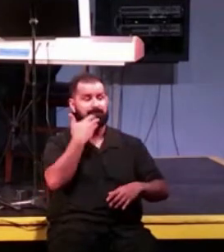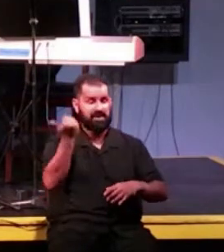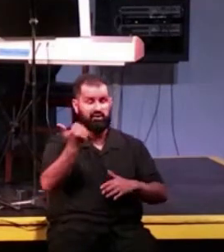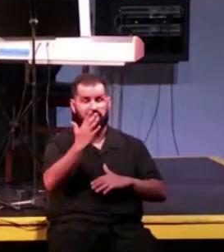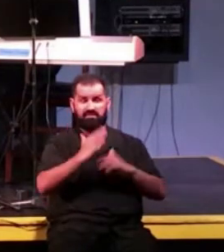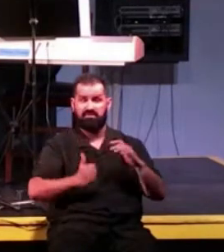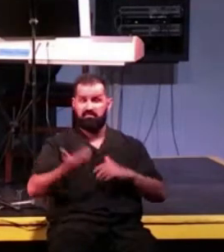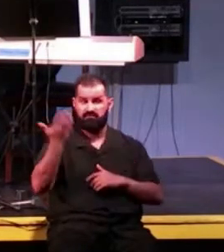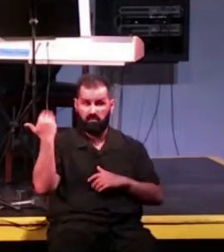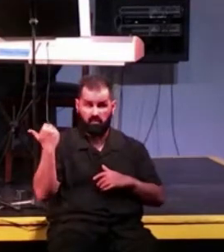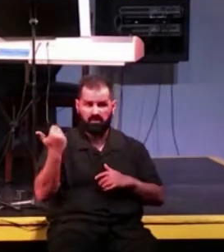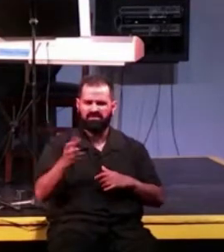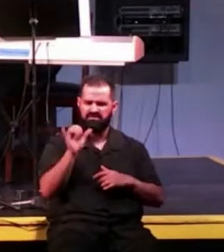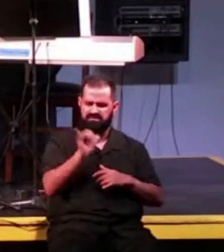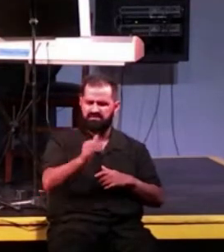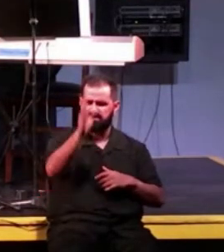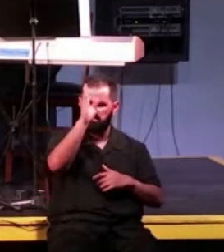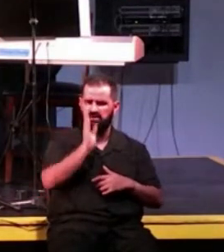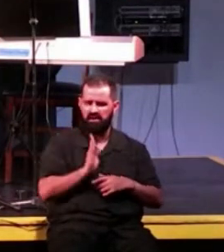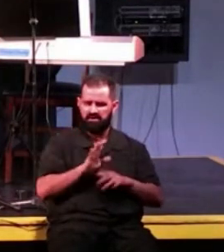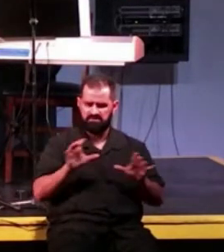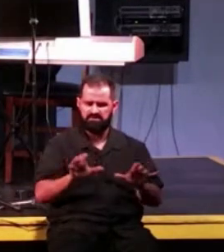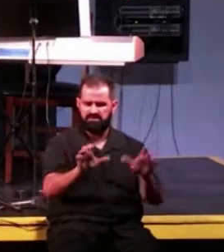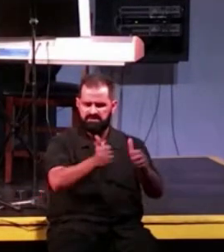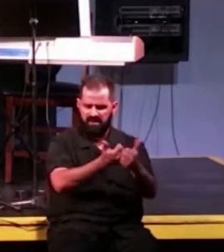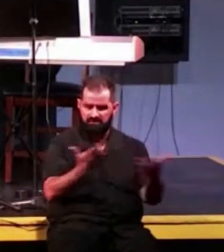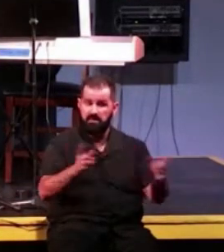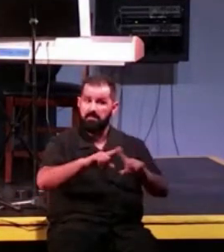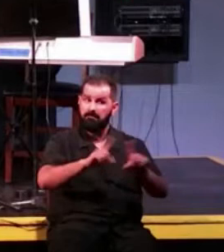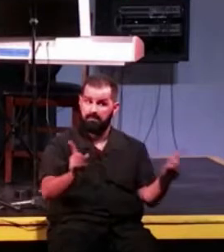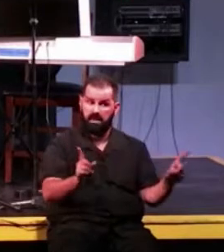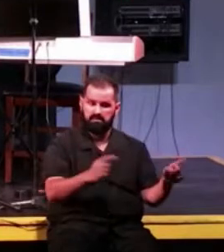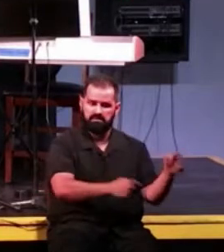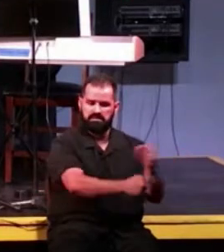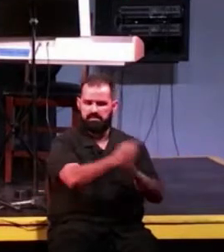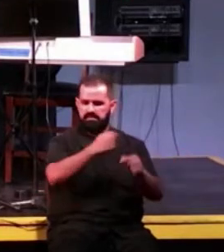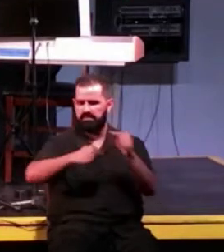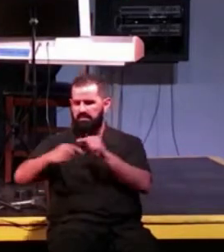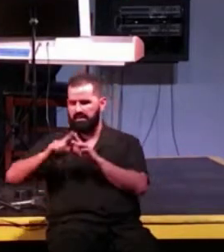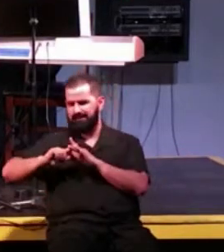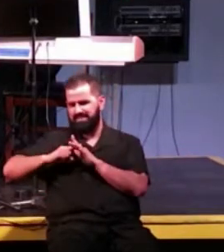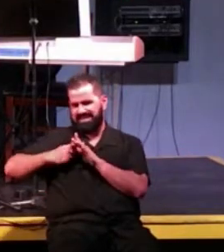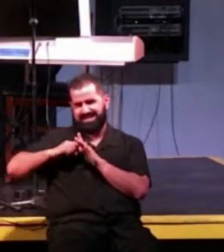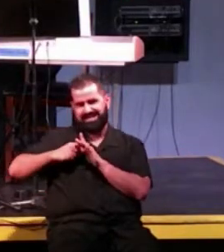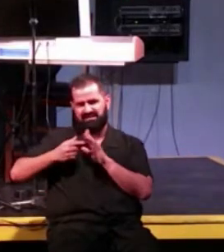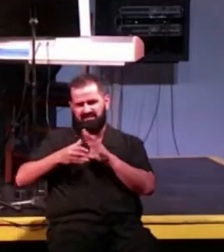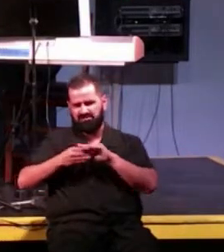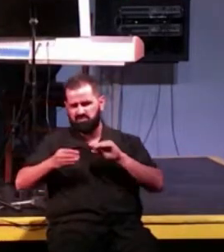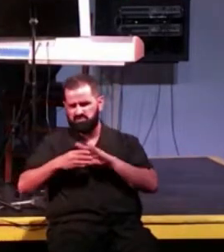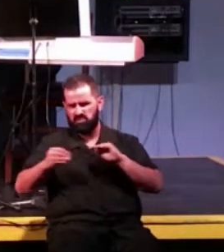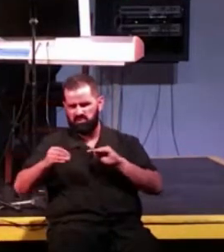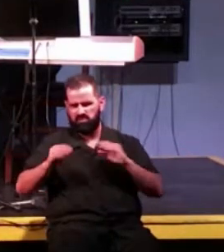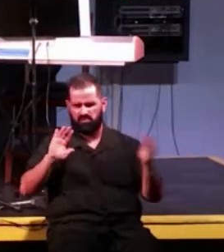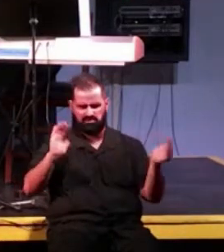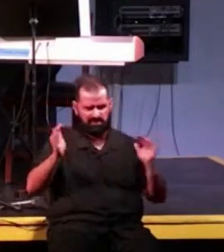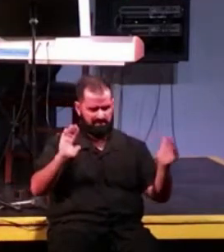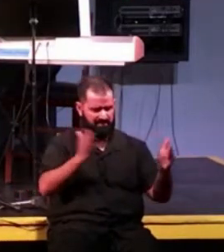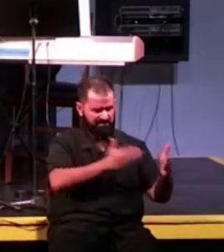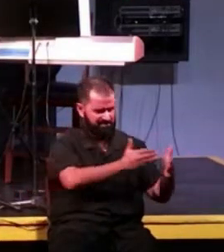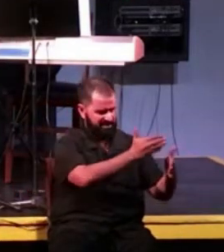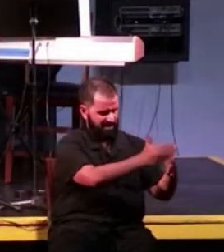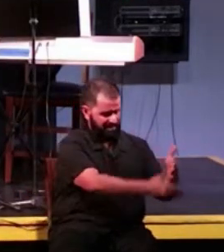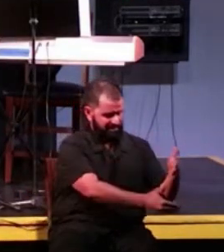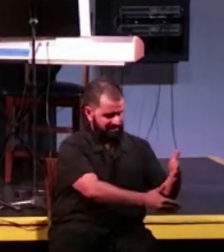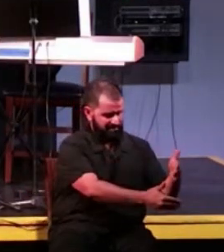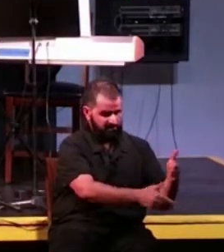before, because that's how God says he does things. But in the beginning of the book of Ruth, in comparison to the end of the book